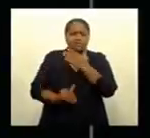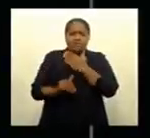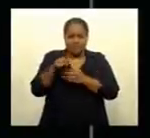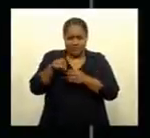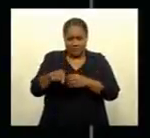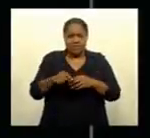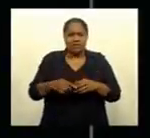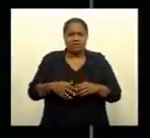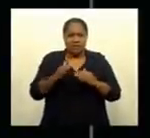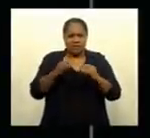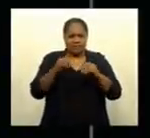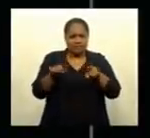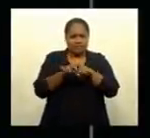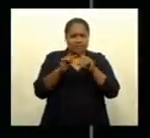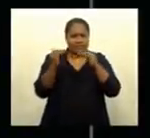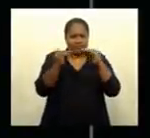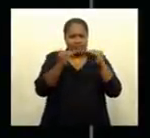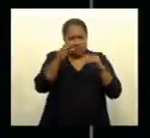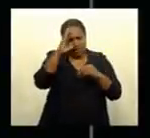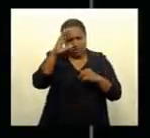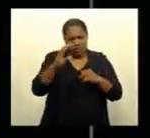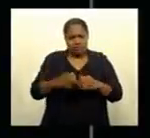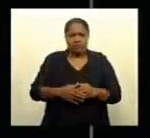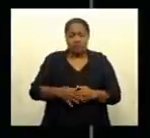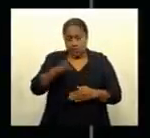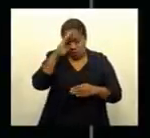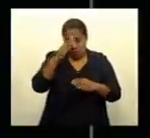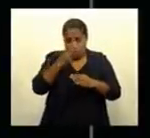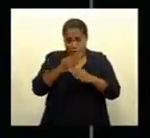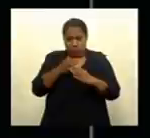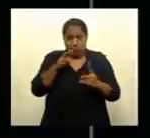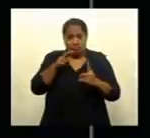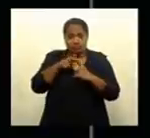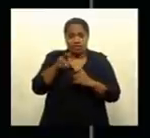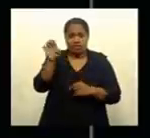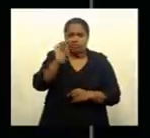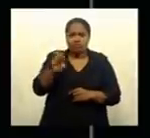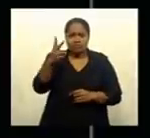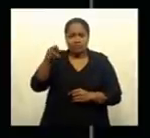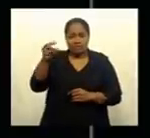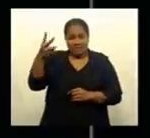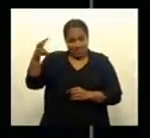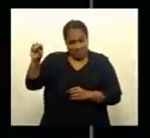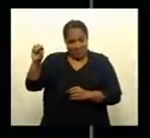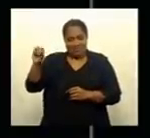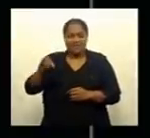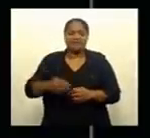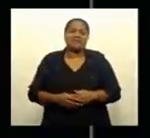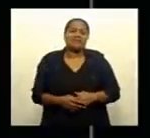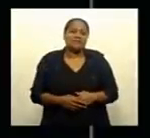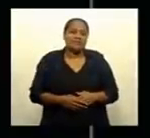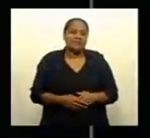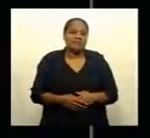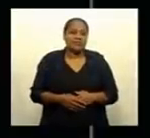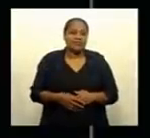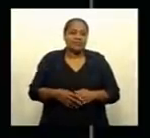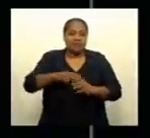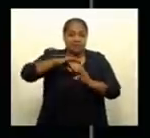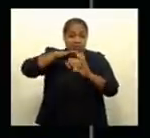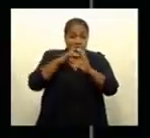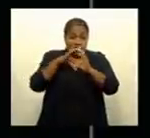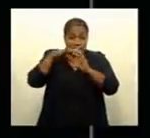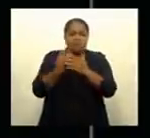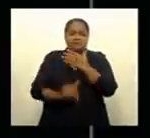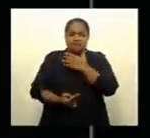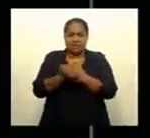both countries with their hopes of reaching Euro 2020's knockout stage very much alive. Scotland bounced back stronger